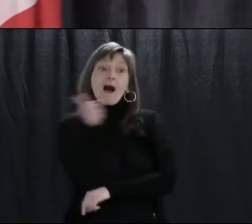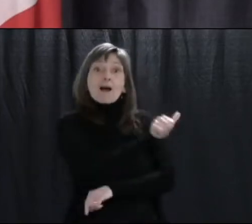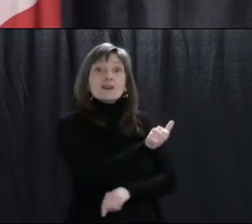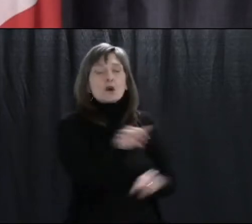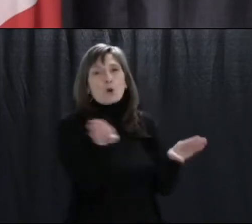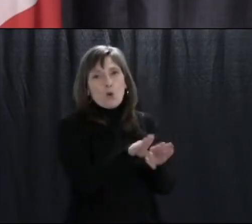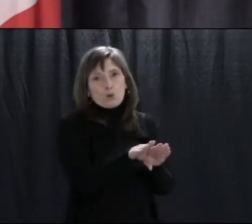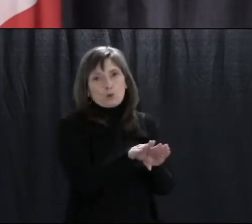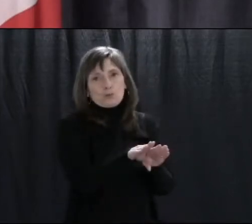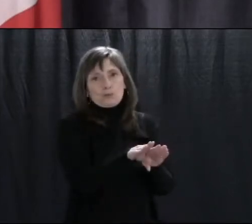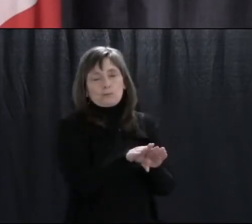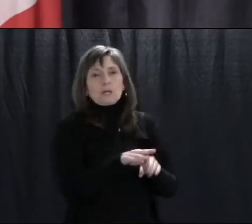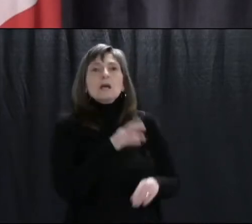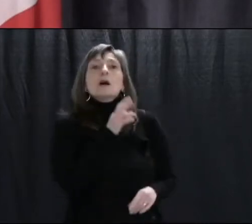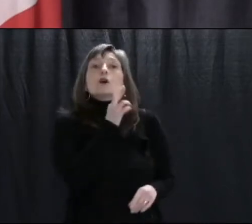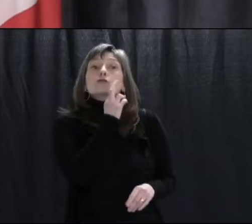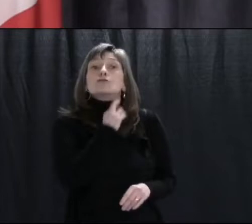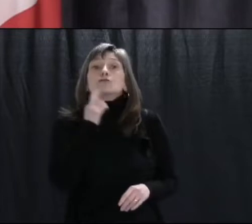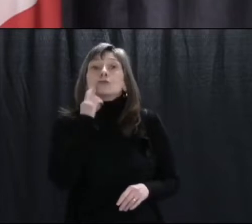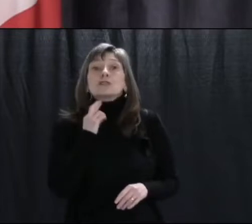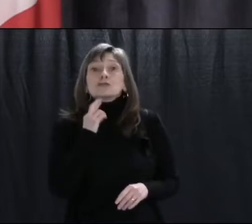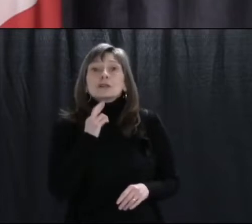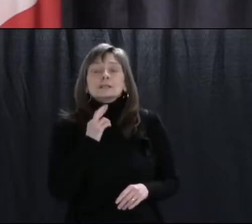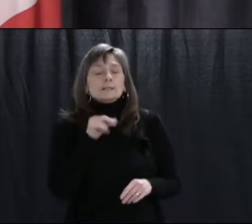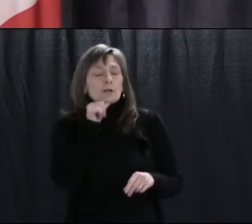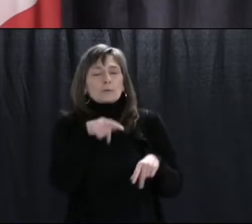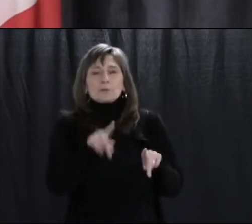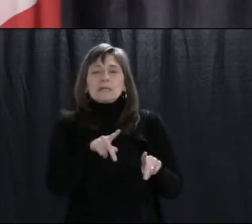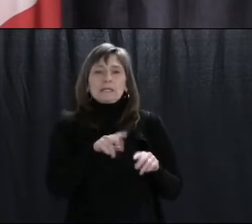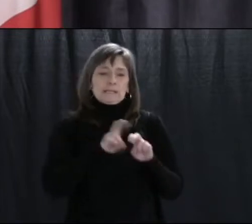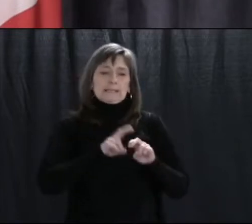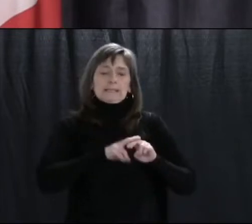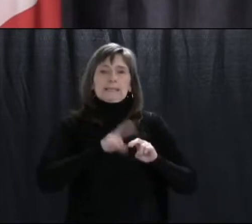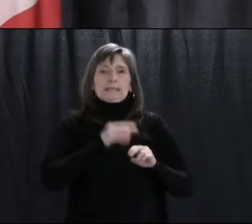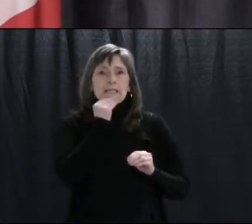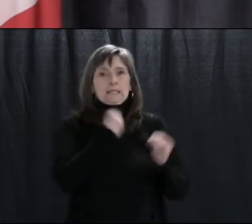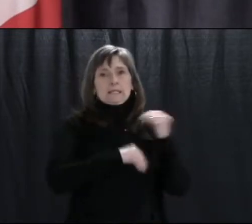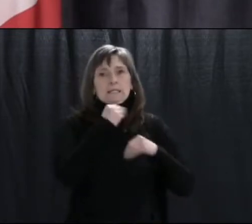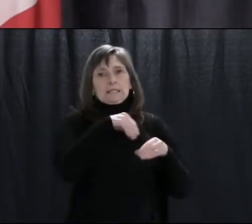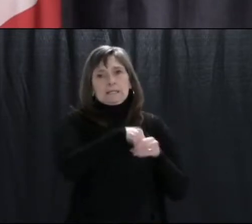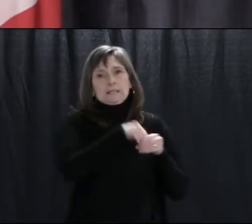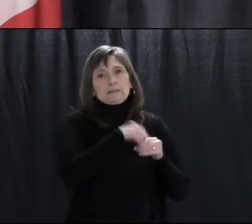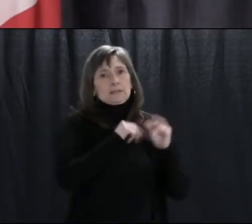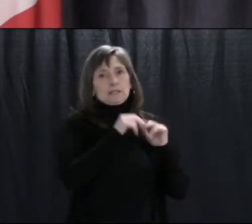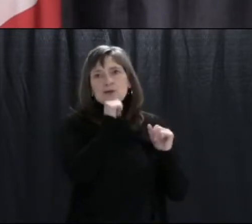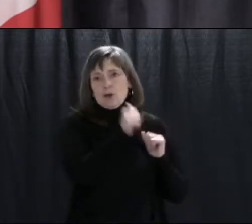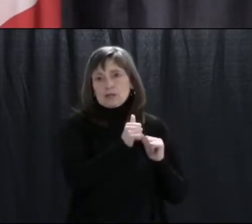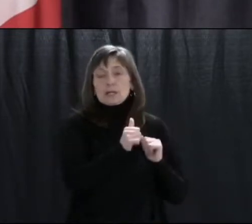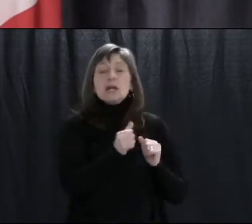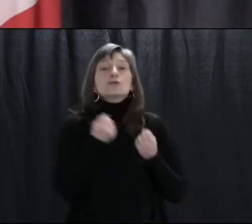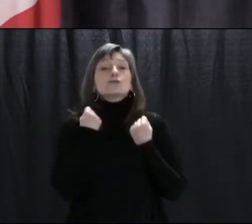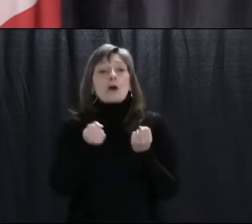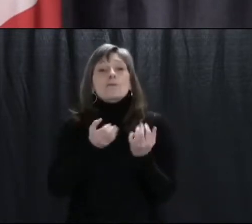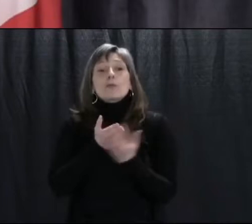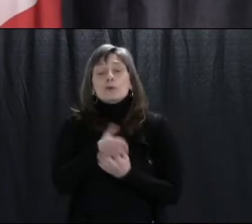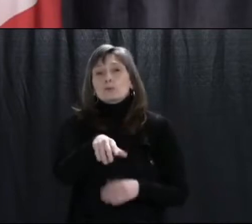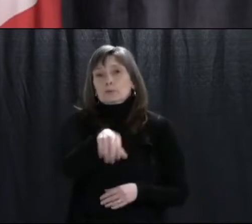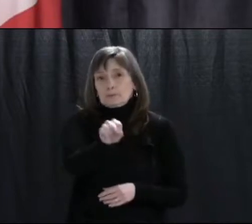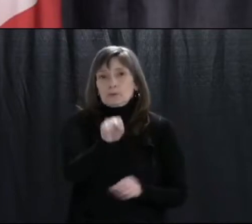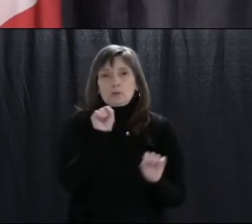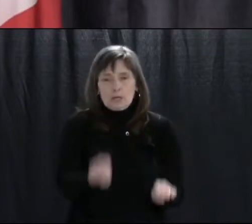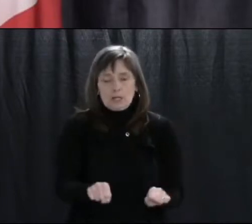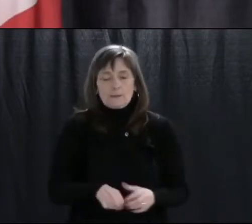Restaurants are ordered to close in-person dining. Takeout, delivery, and drive-through services are permitted. Effective immediately,